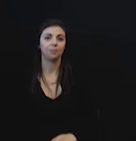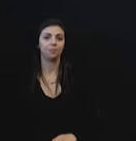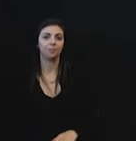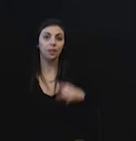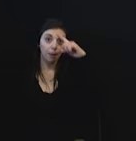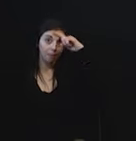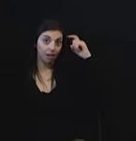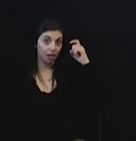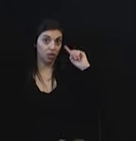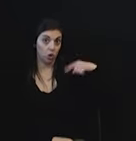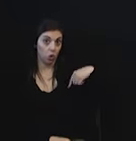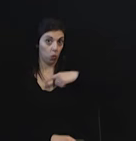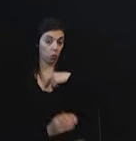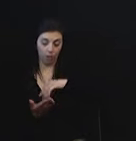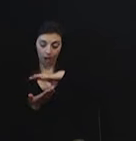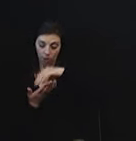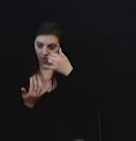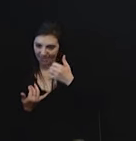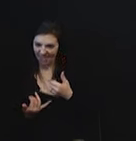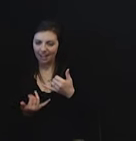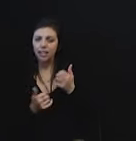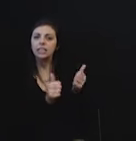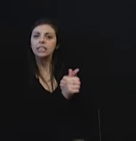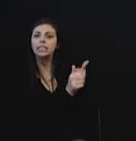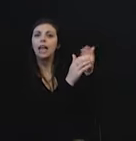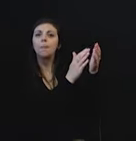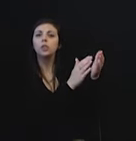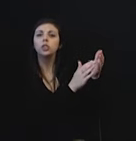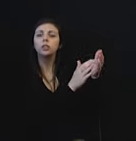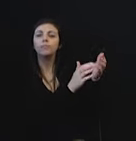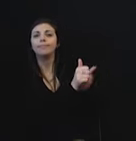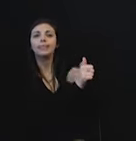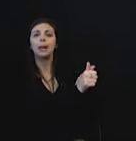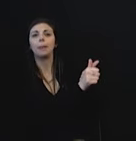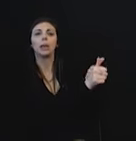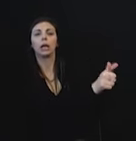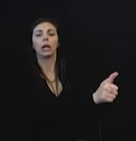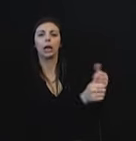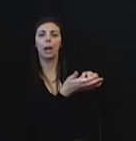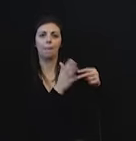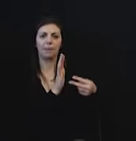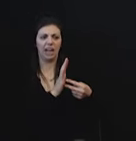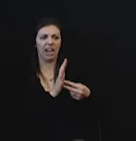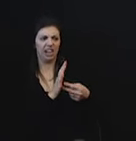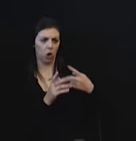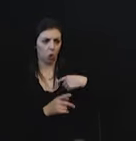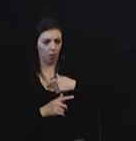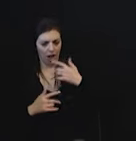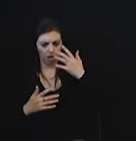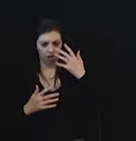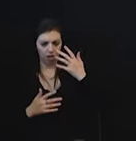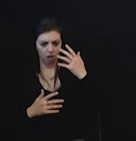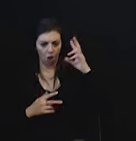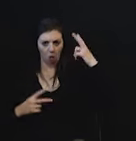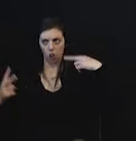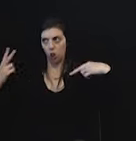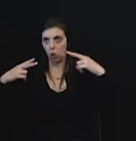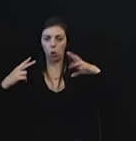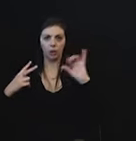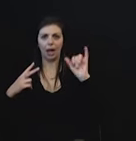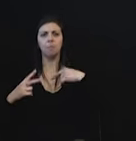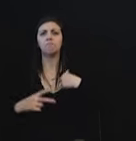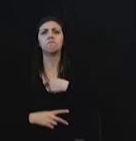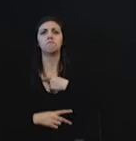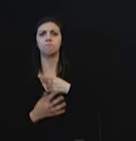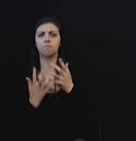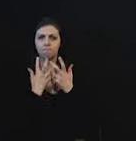Because as we learned today, discipleship isn't looking like being put all together and coming into a bunch of perfect people. It